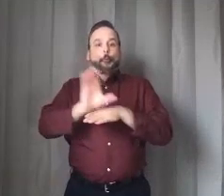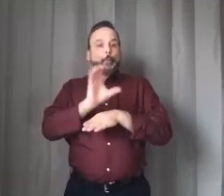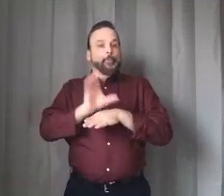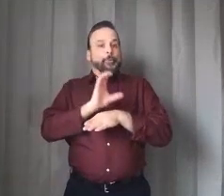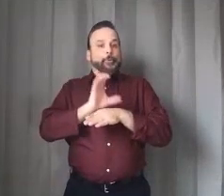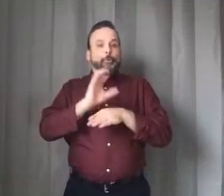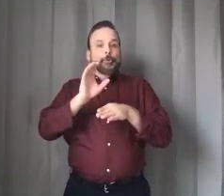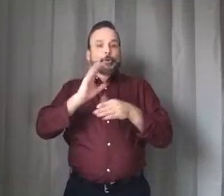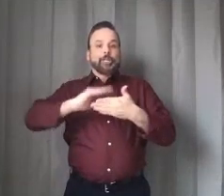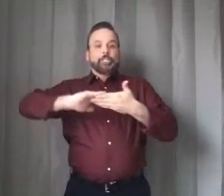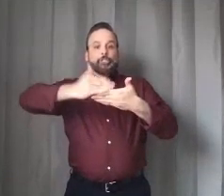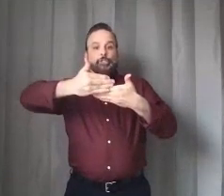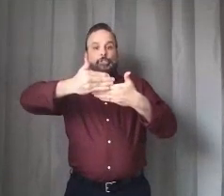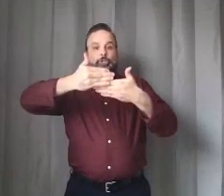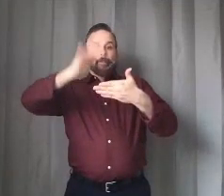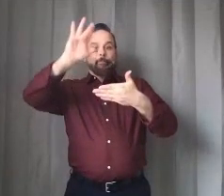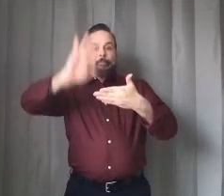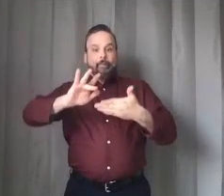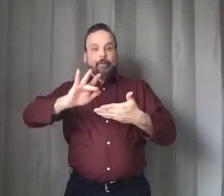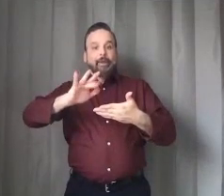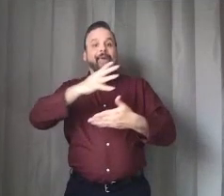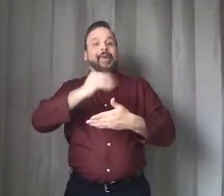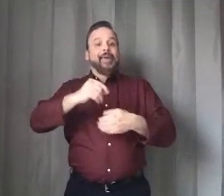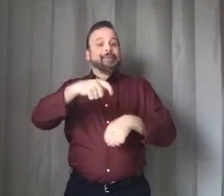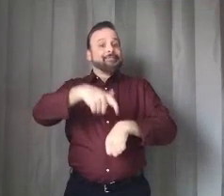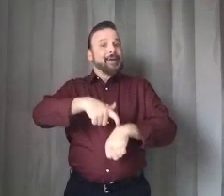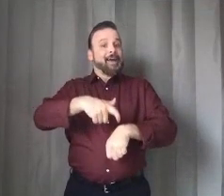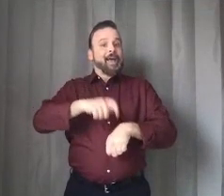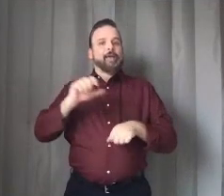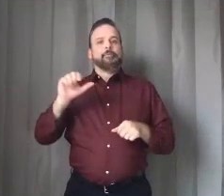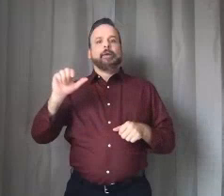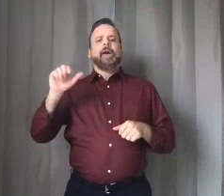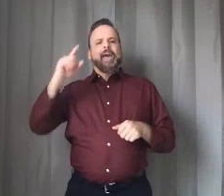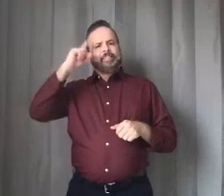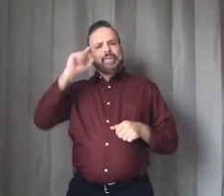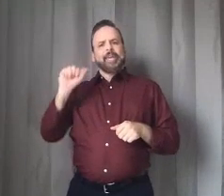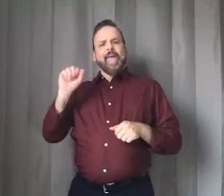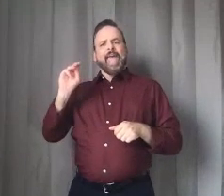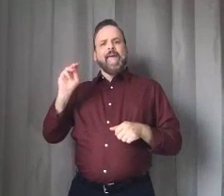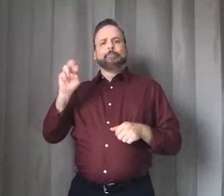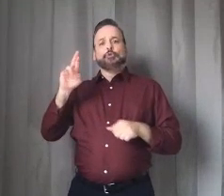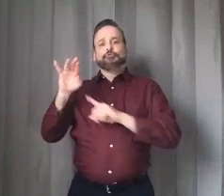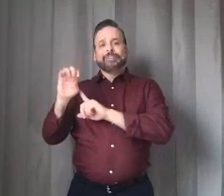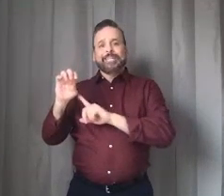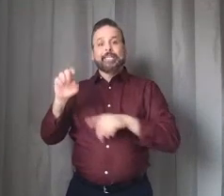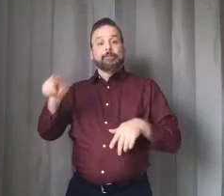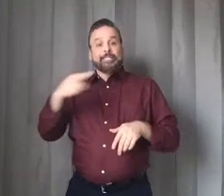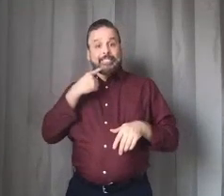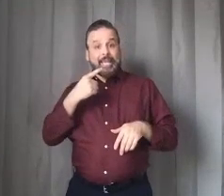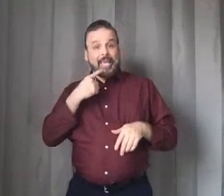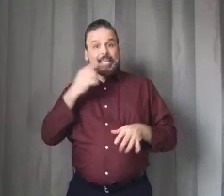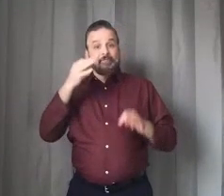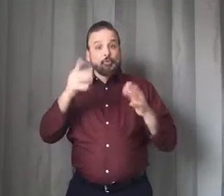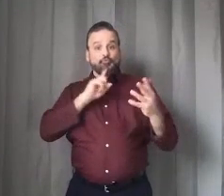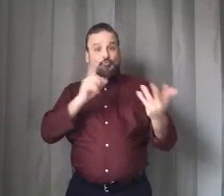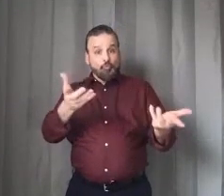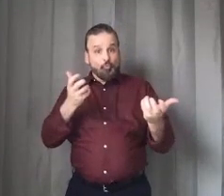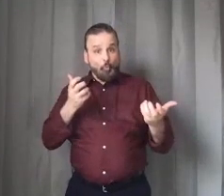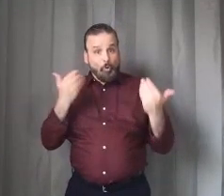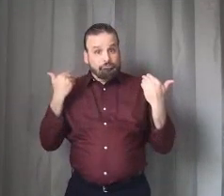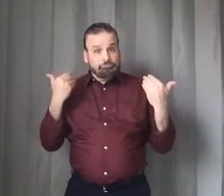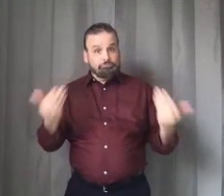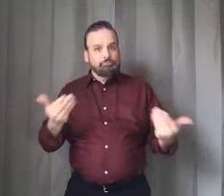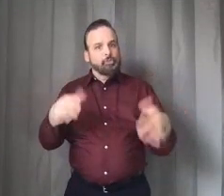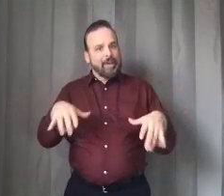blank screen, and some time. And I think what Amerie was saying is about, you know, if you really want to do it, then you got to take